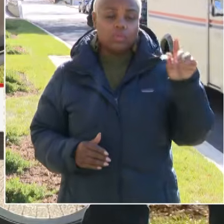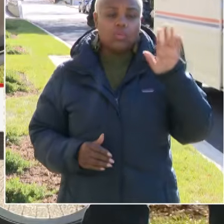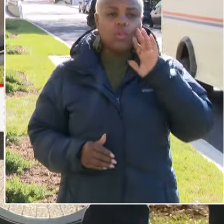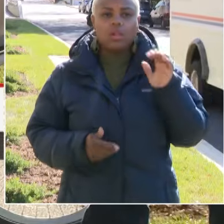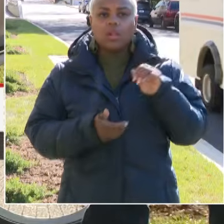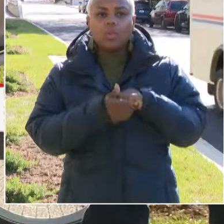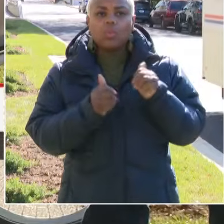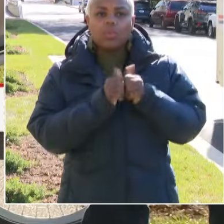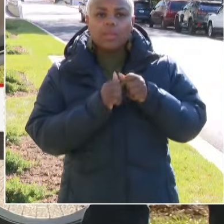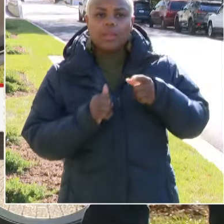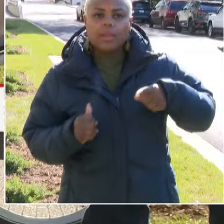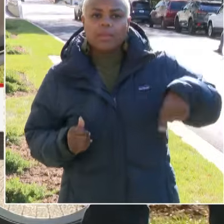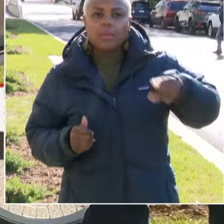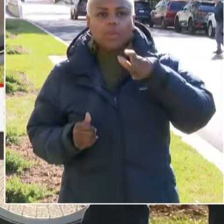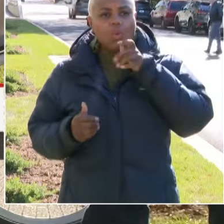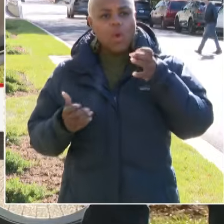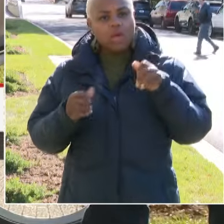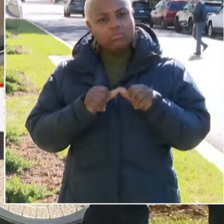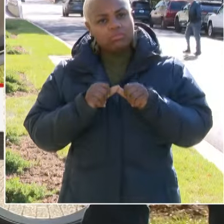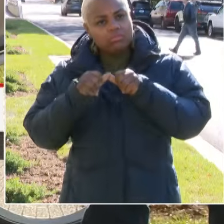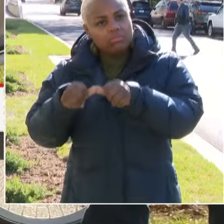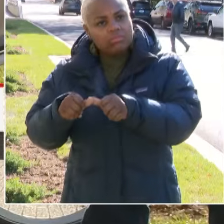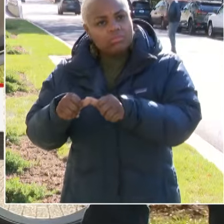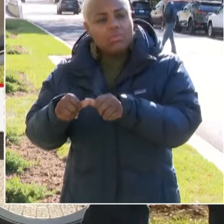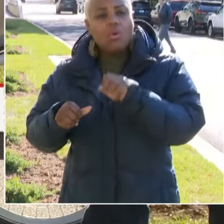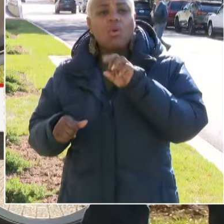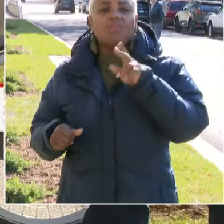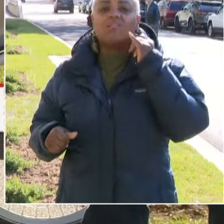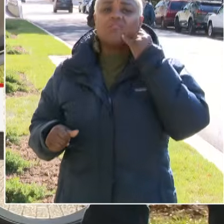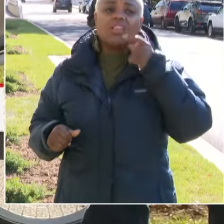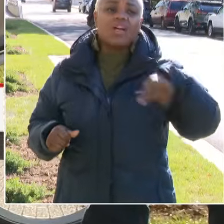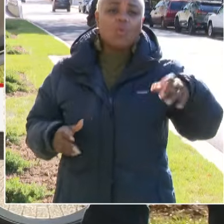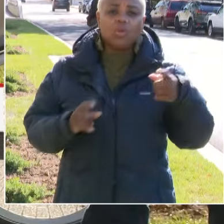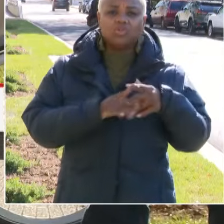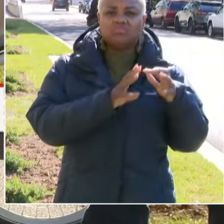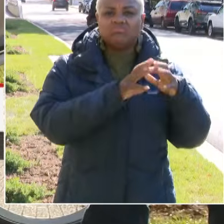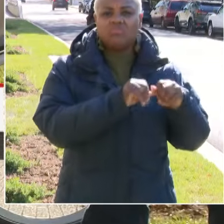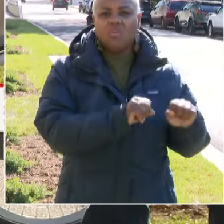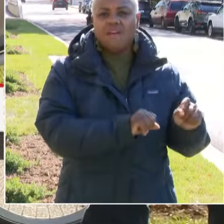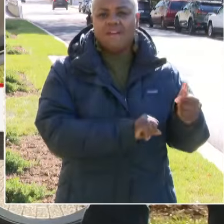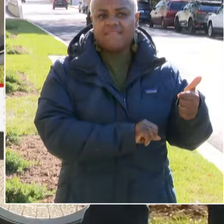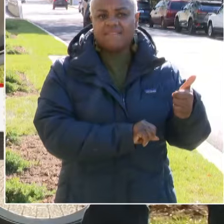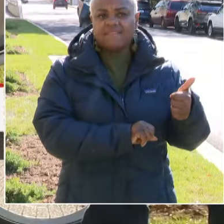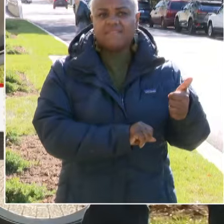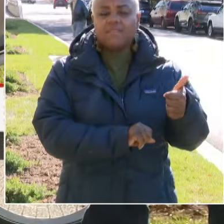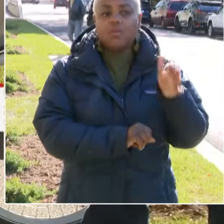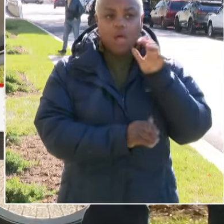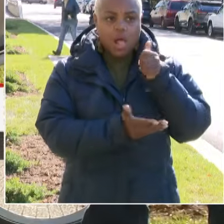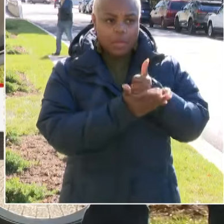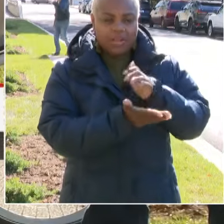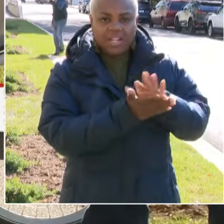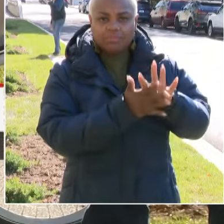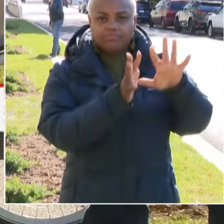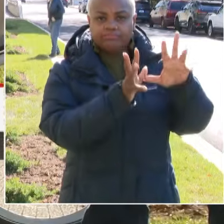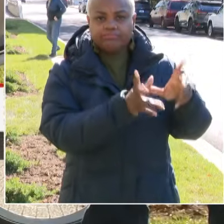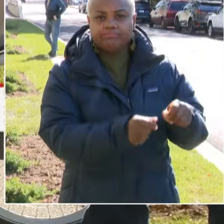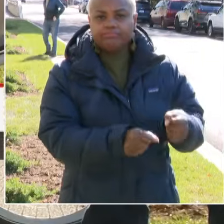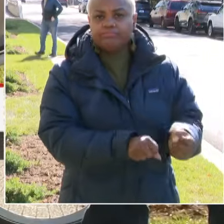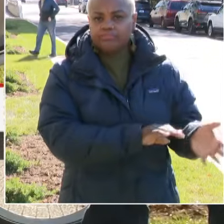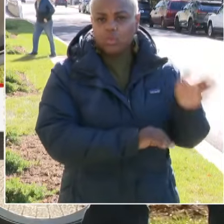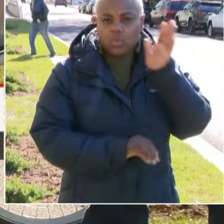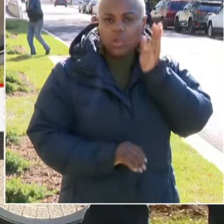to help remove the streeteries. We have put in place a fee, just like we have a fee for